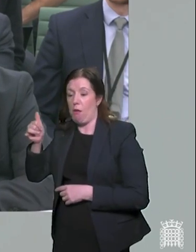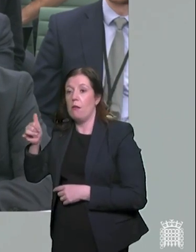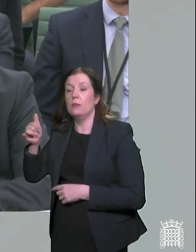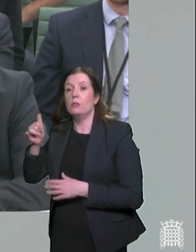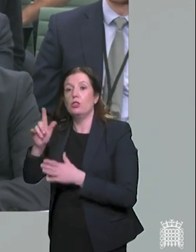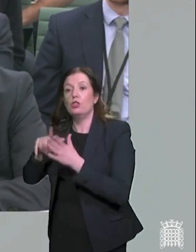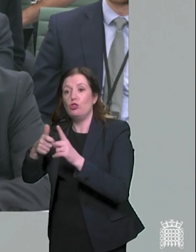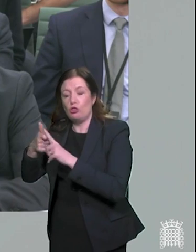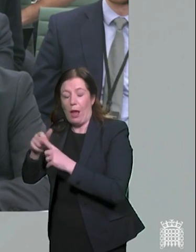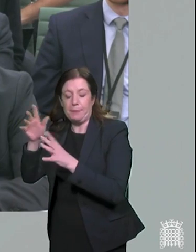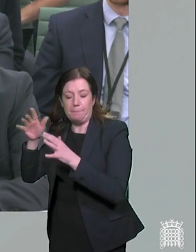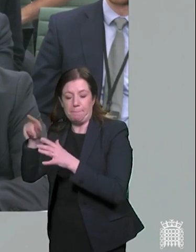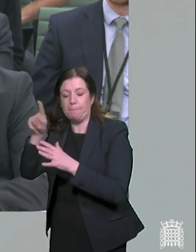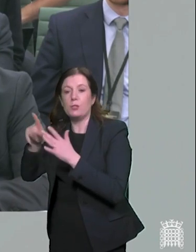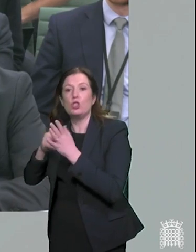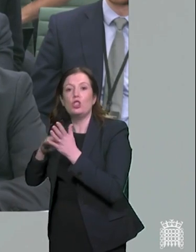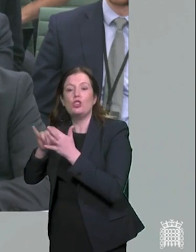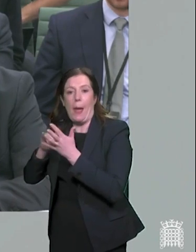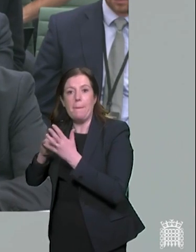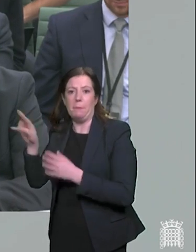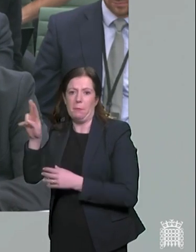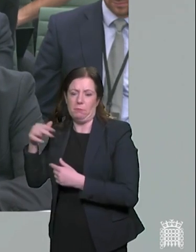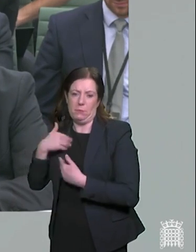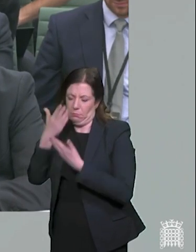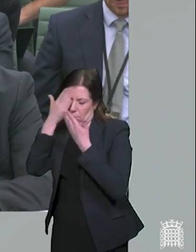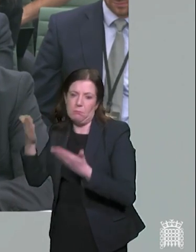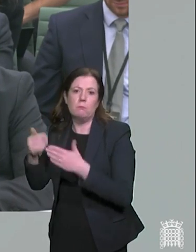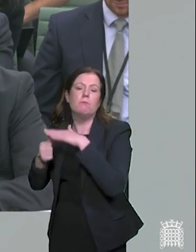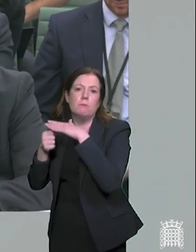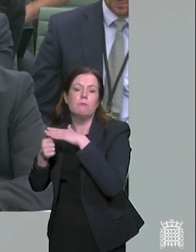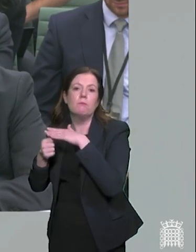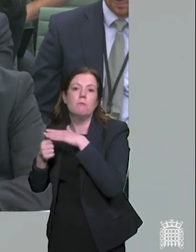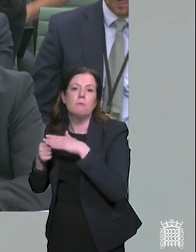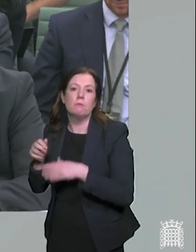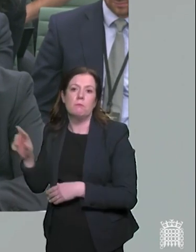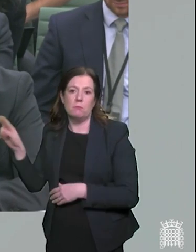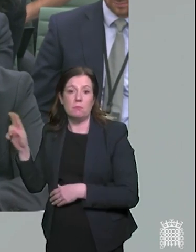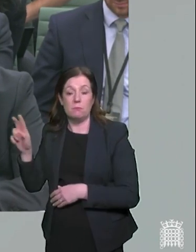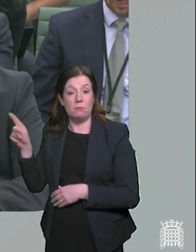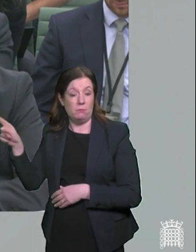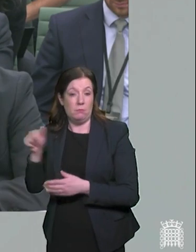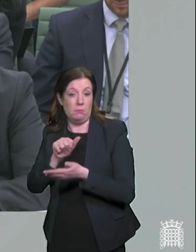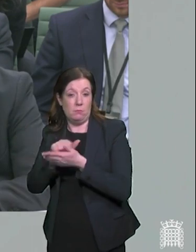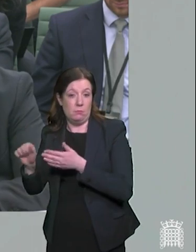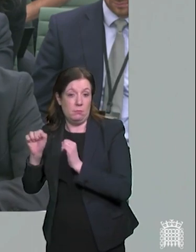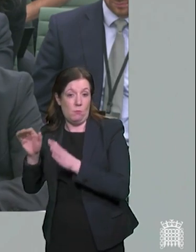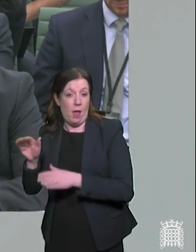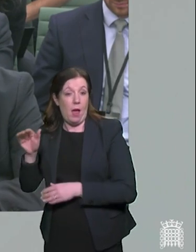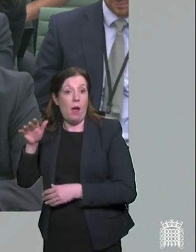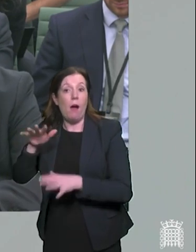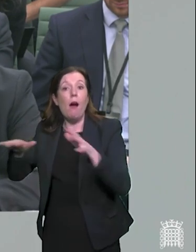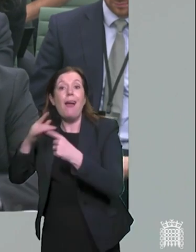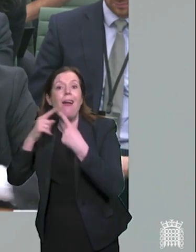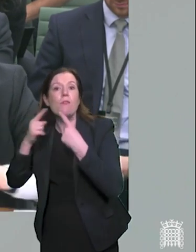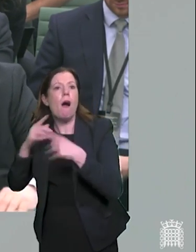and James Slack are people I have the utmost regard for, and I believe they would be completely straight with me about what had happened, and they both